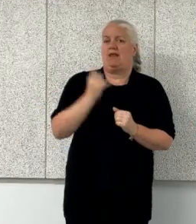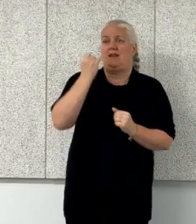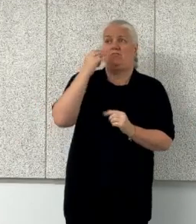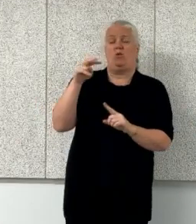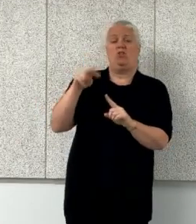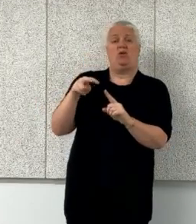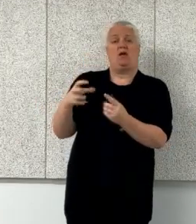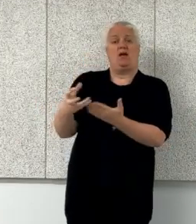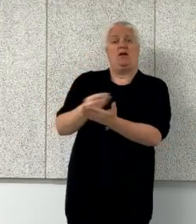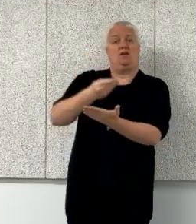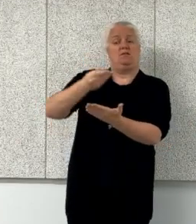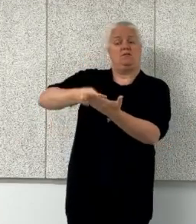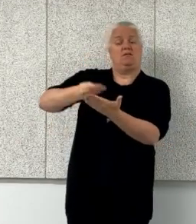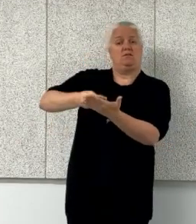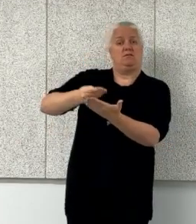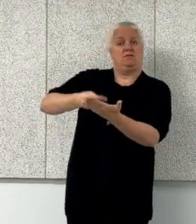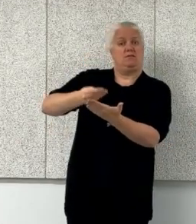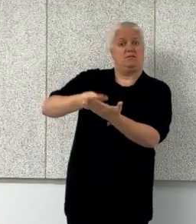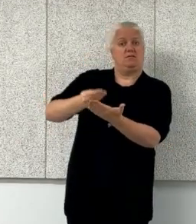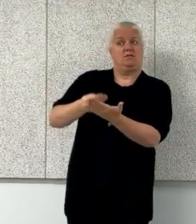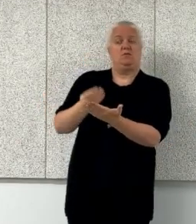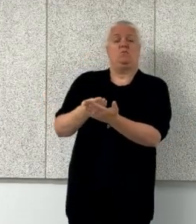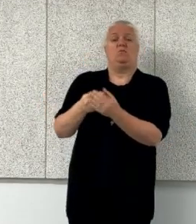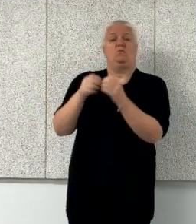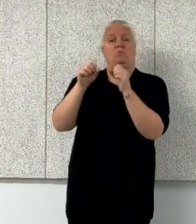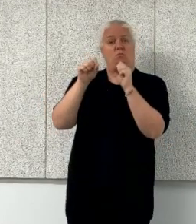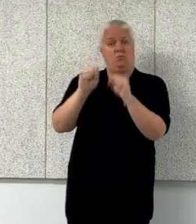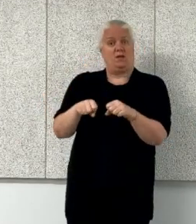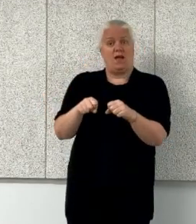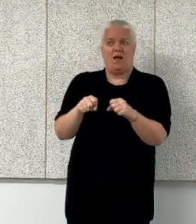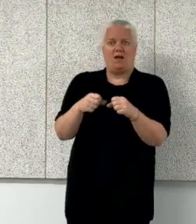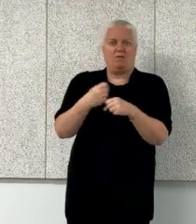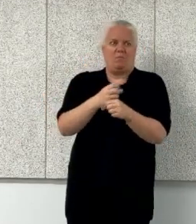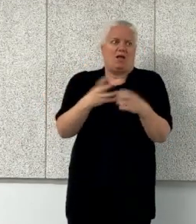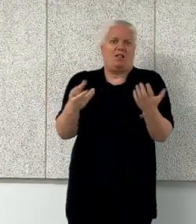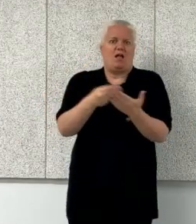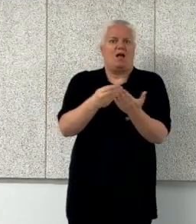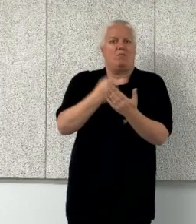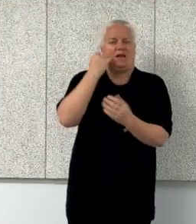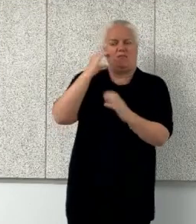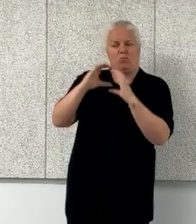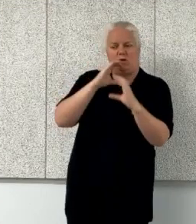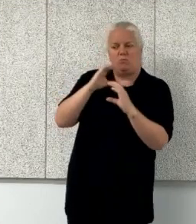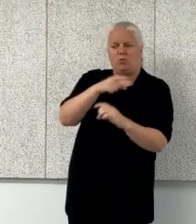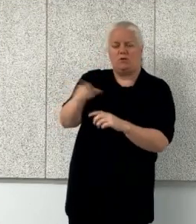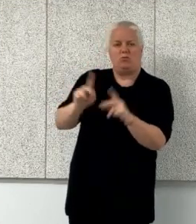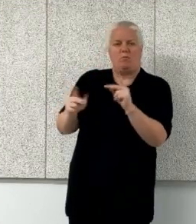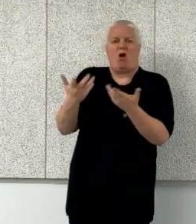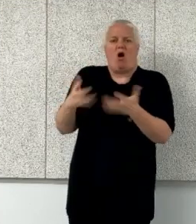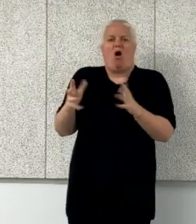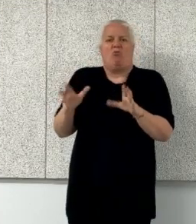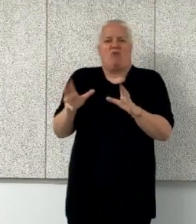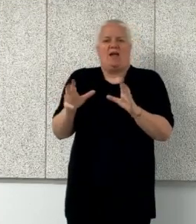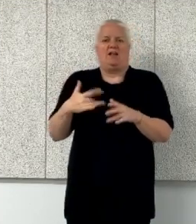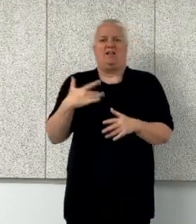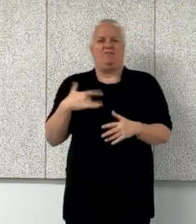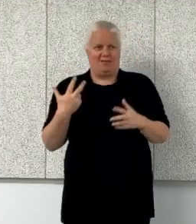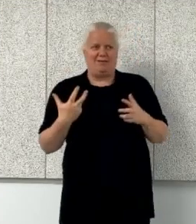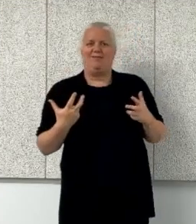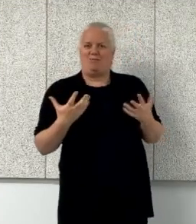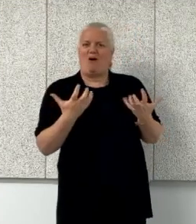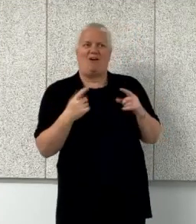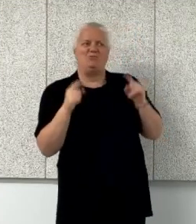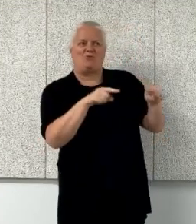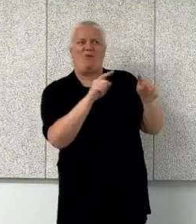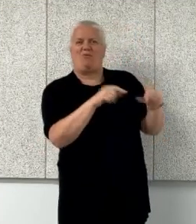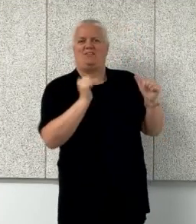actually generate a lot of revenue from communicating to the audiences that are invested in our organization and in our organization's values and in our organization's leadership